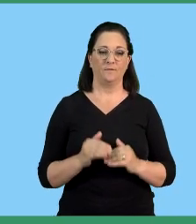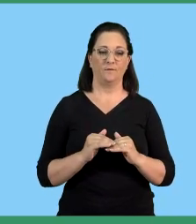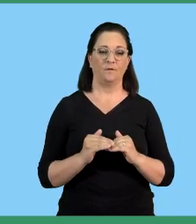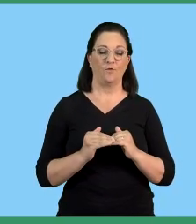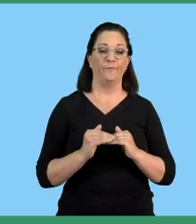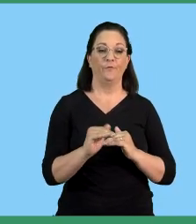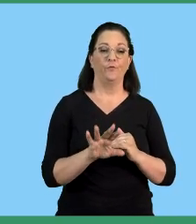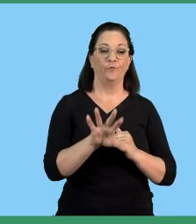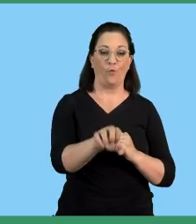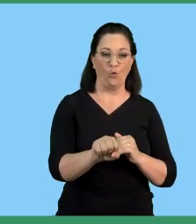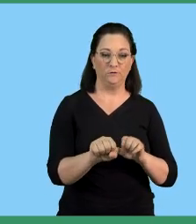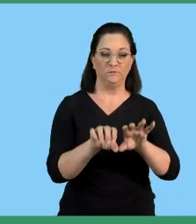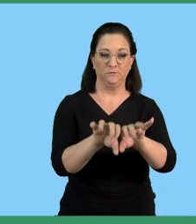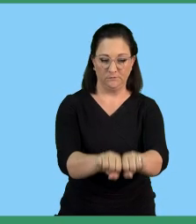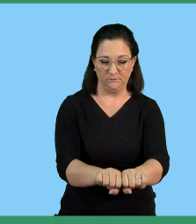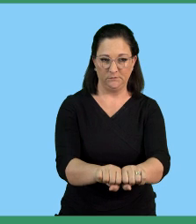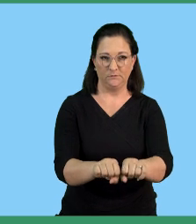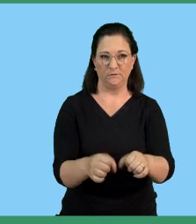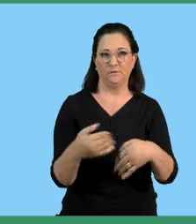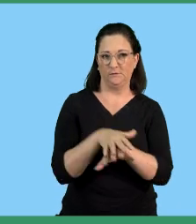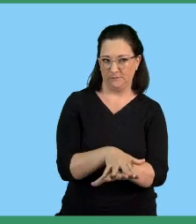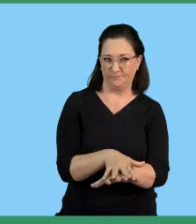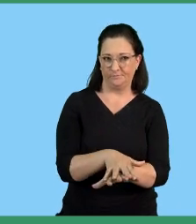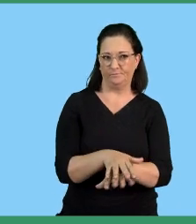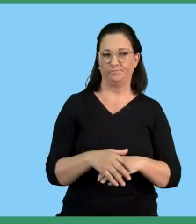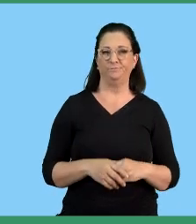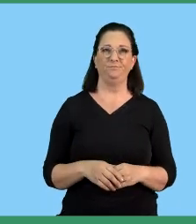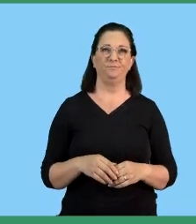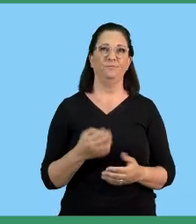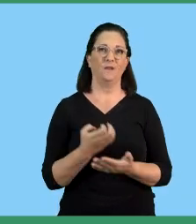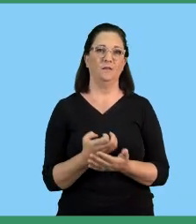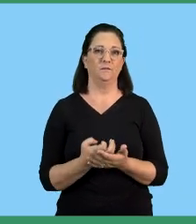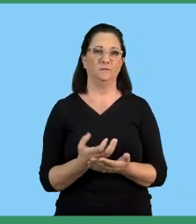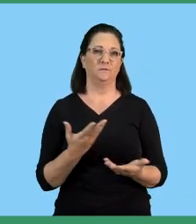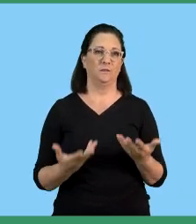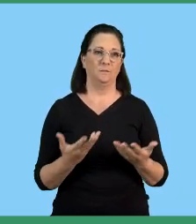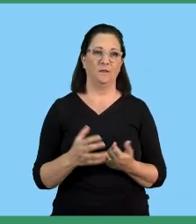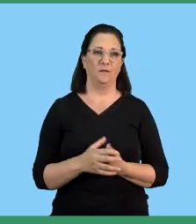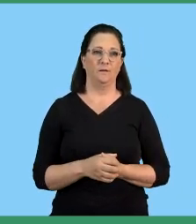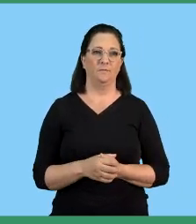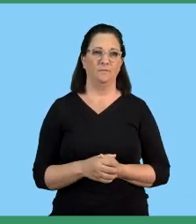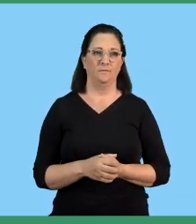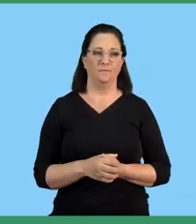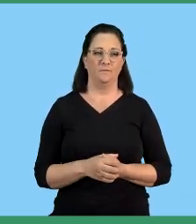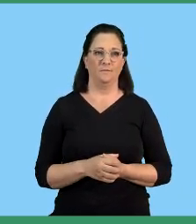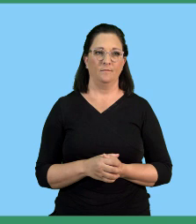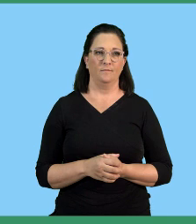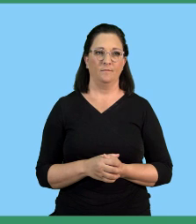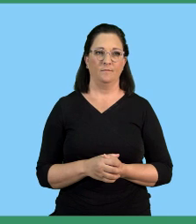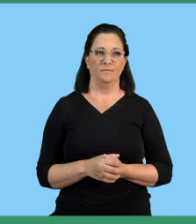vertical integration strategy, say for example, we've got a farm, business A, which is a farm